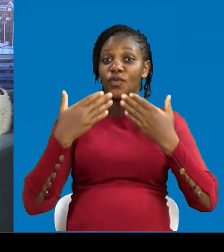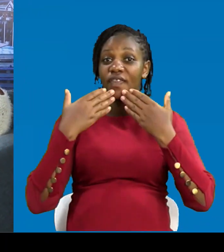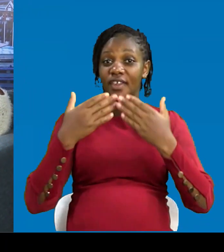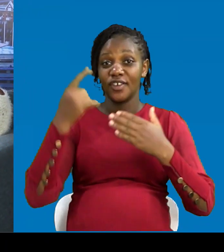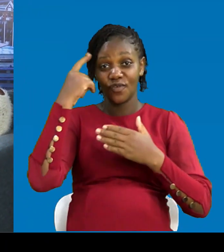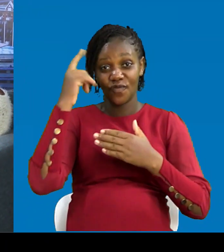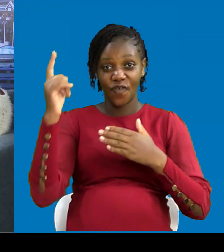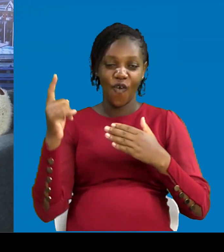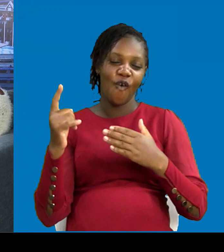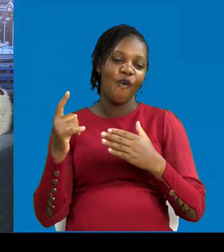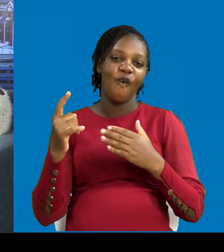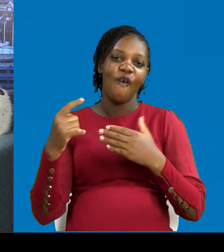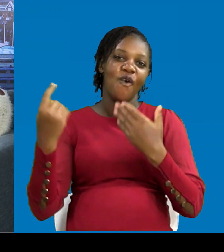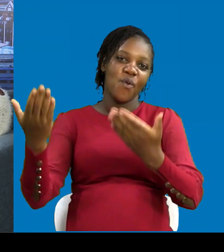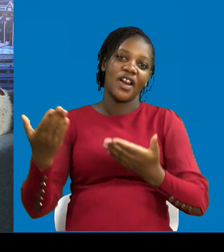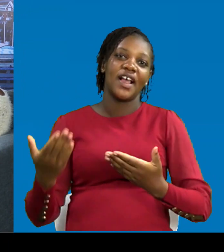me.